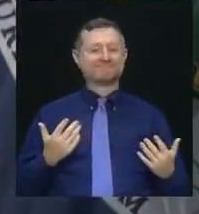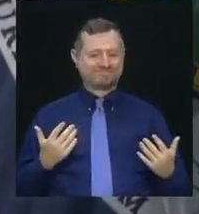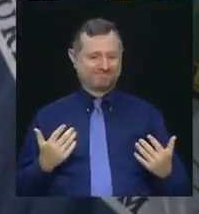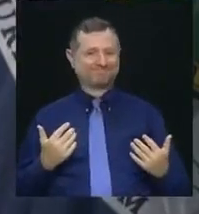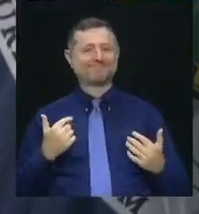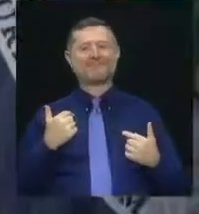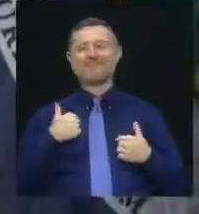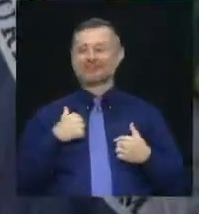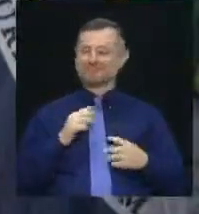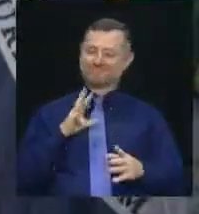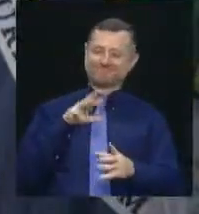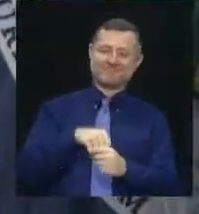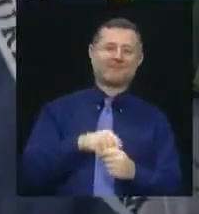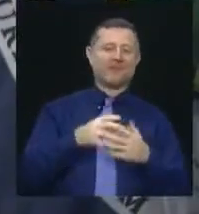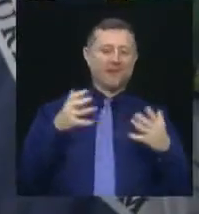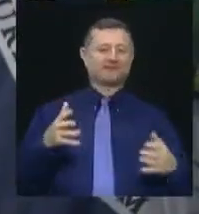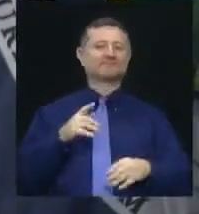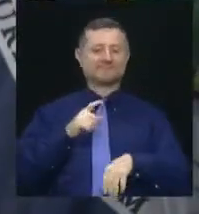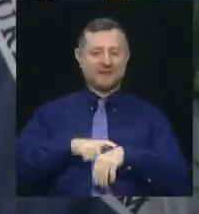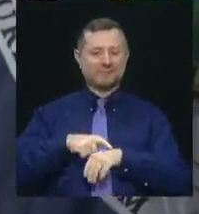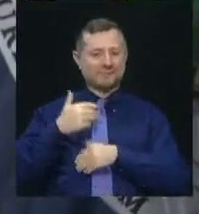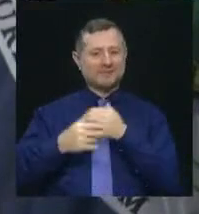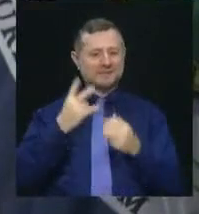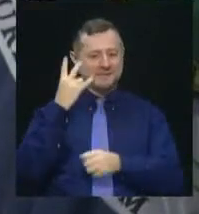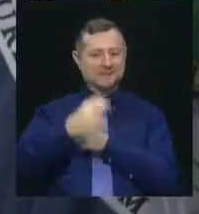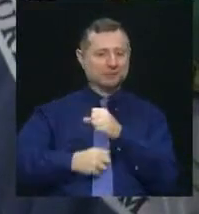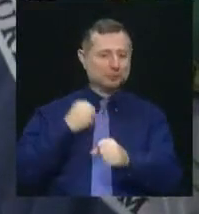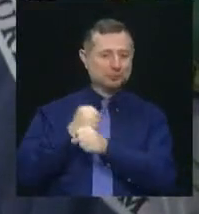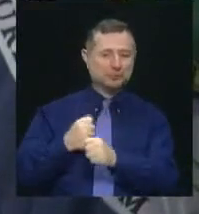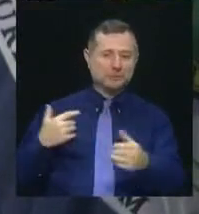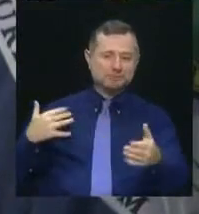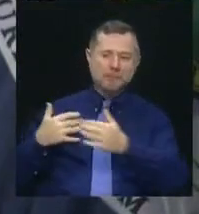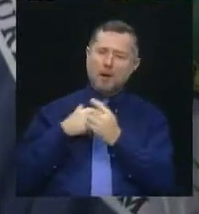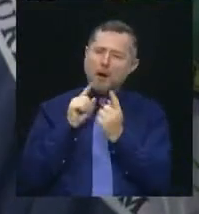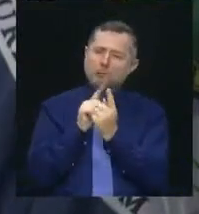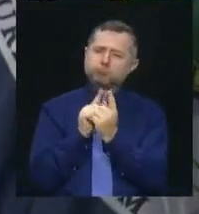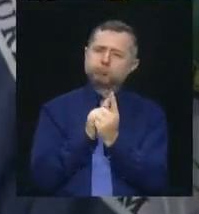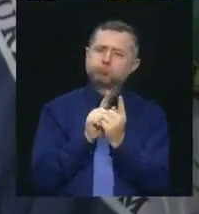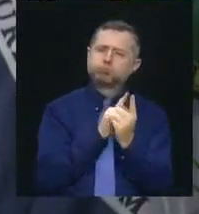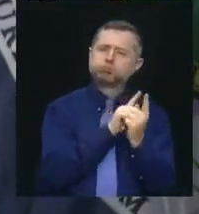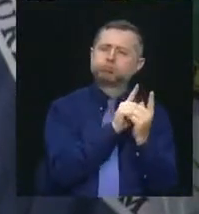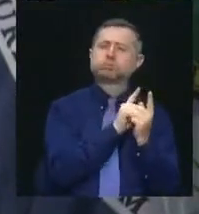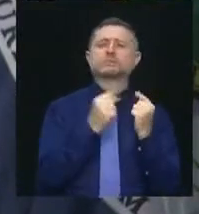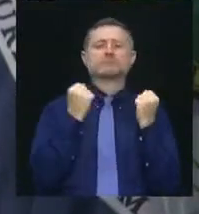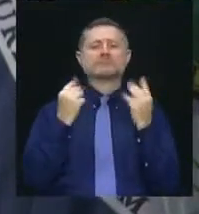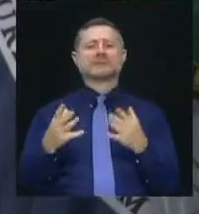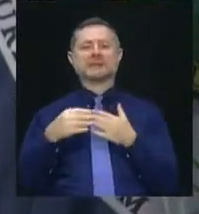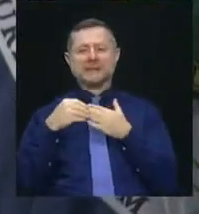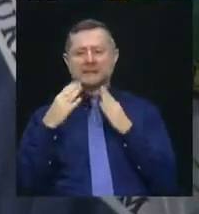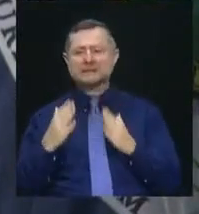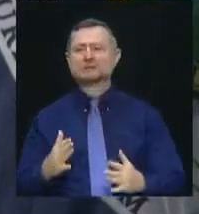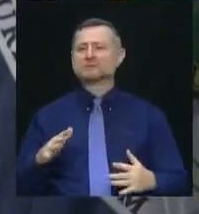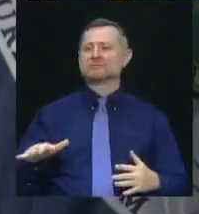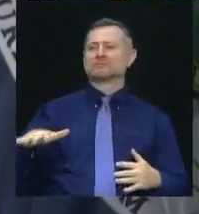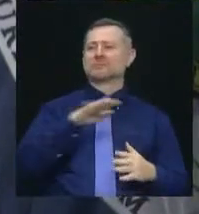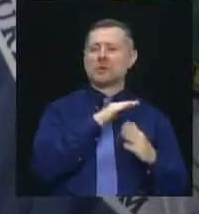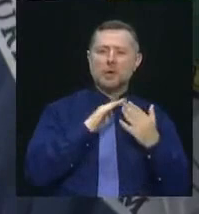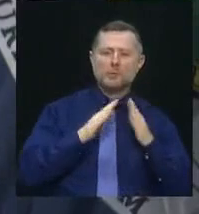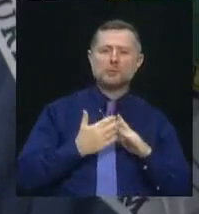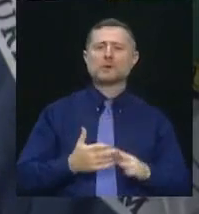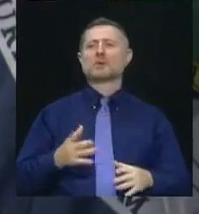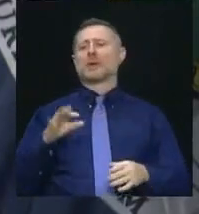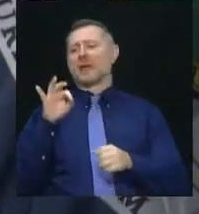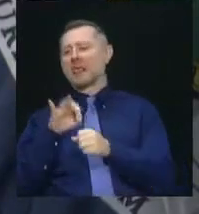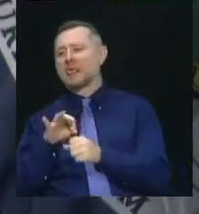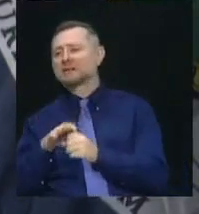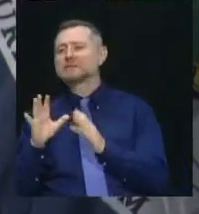7 years getting to know many elected officials and community leaders personally at a friendly level, so I understand who they are. So it'll